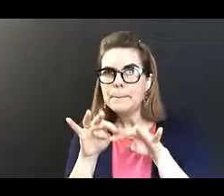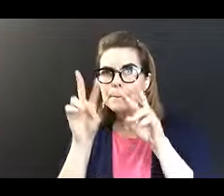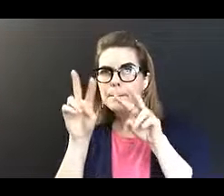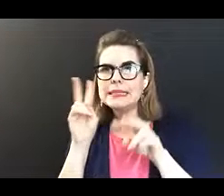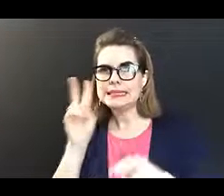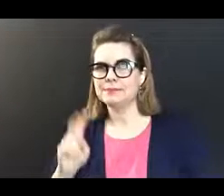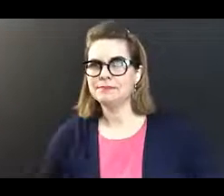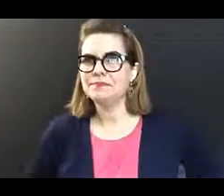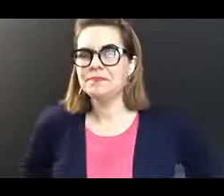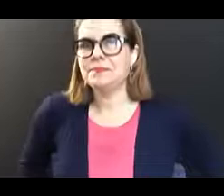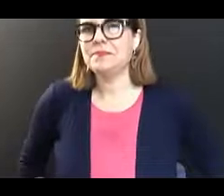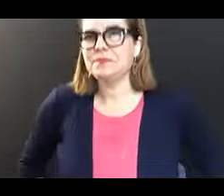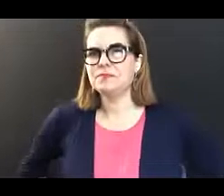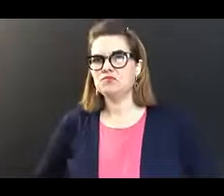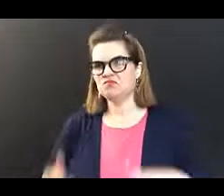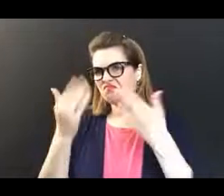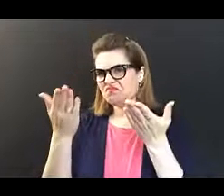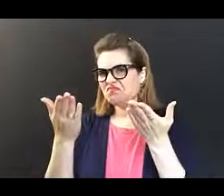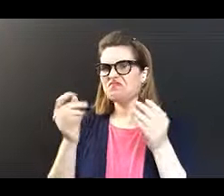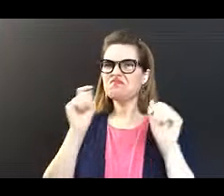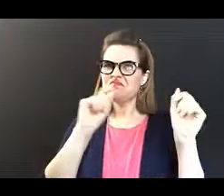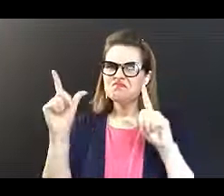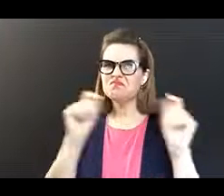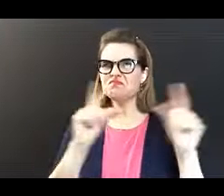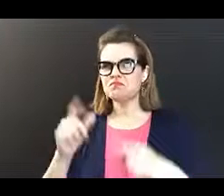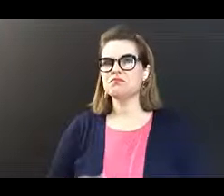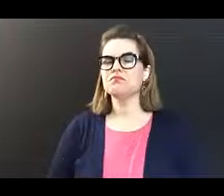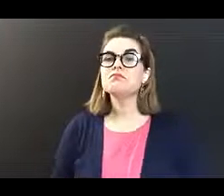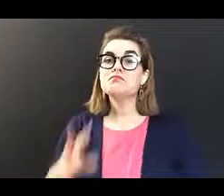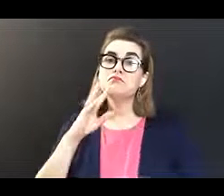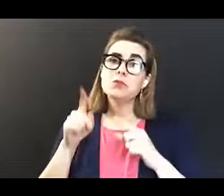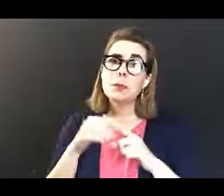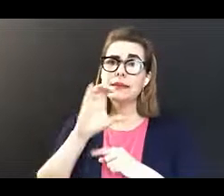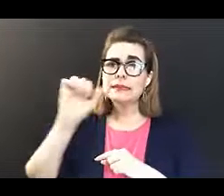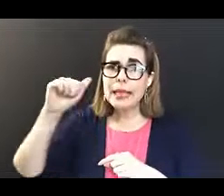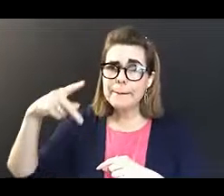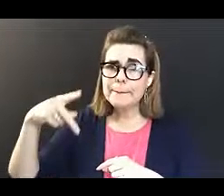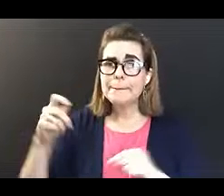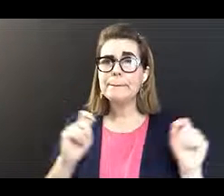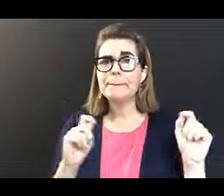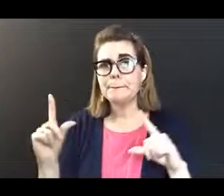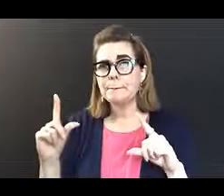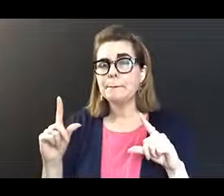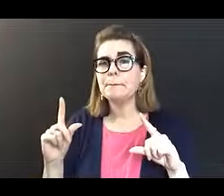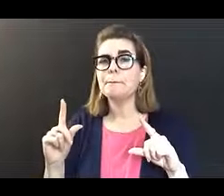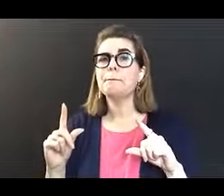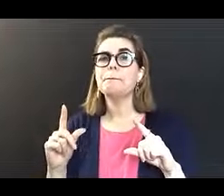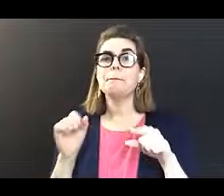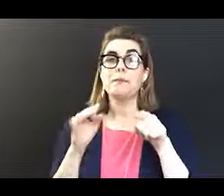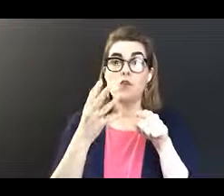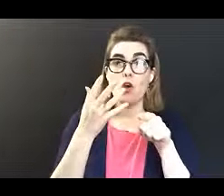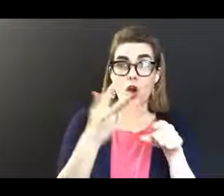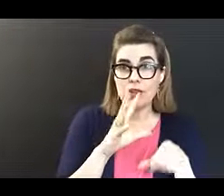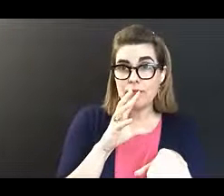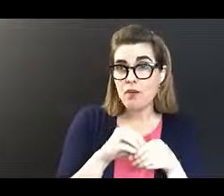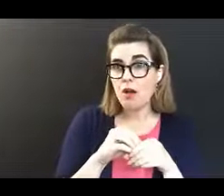it. So we go over what CCAP's all about. We talk about on this slide here, if they've already previously been enrolled with CCAP, what are the steps